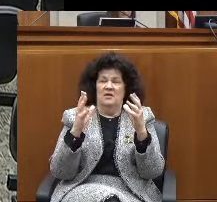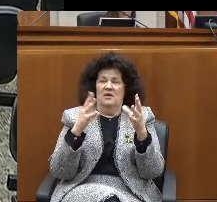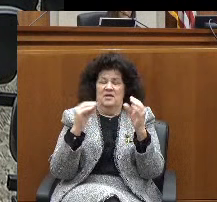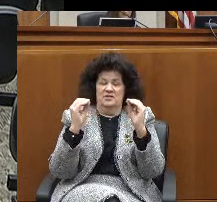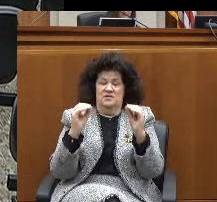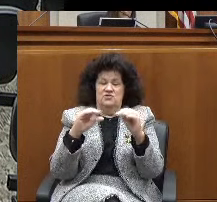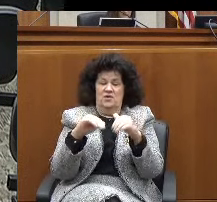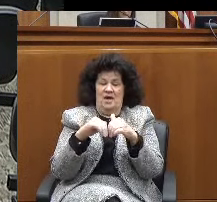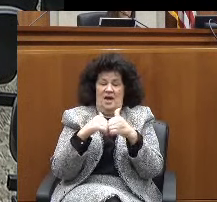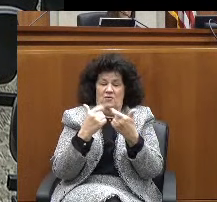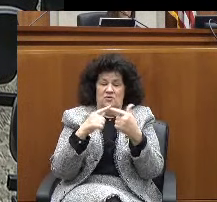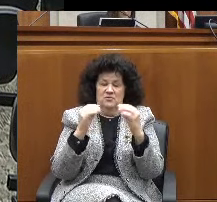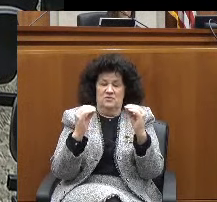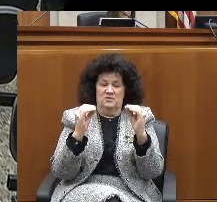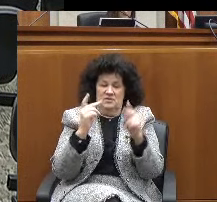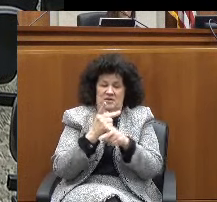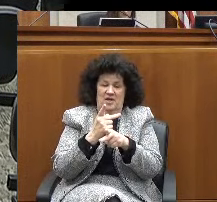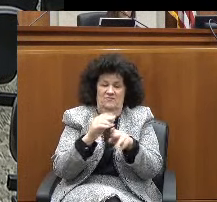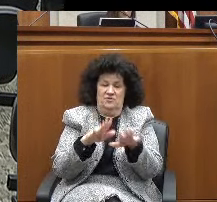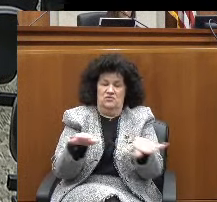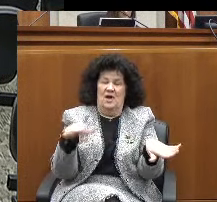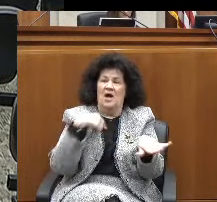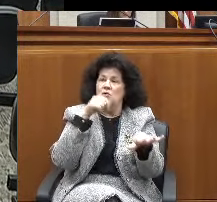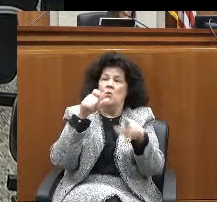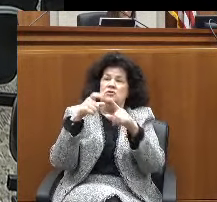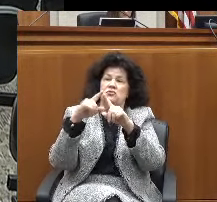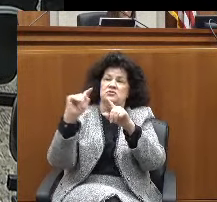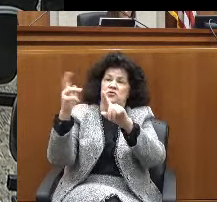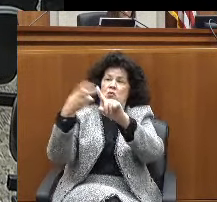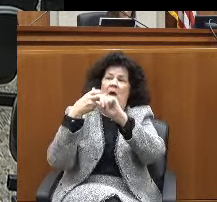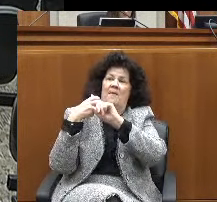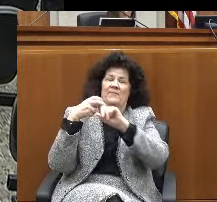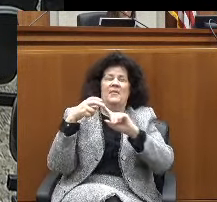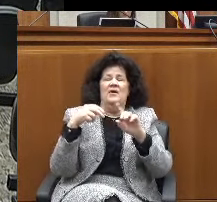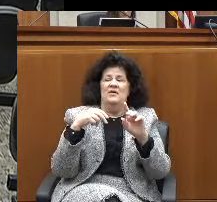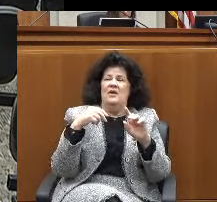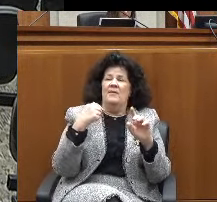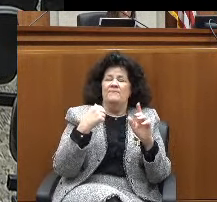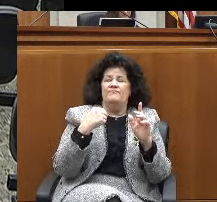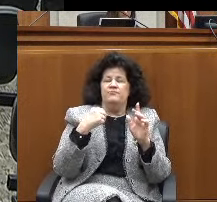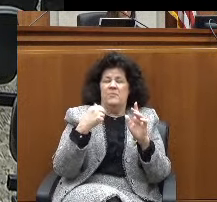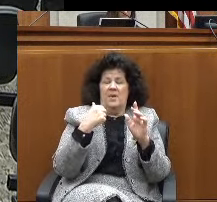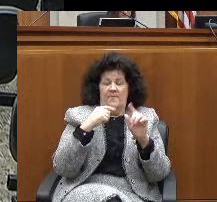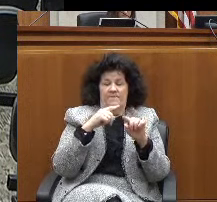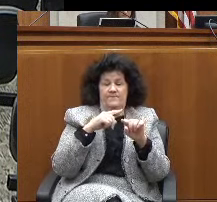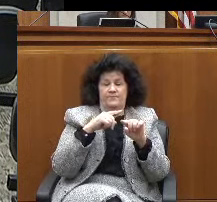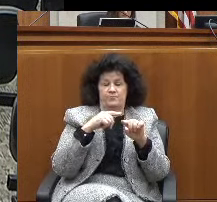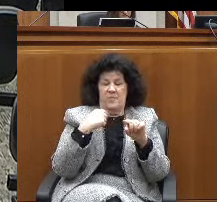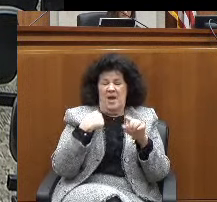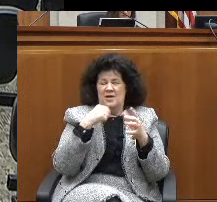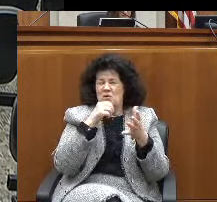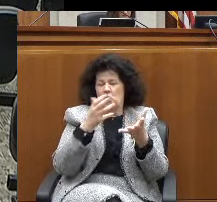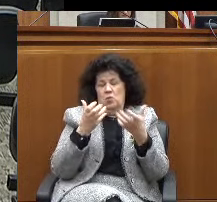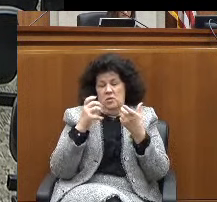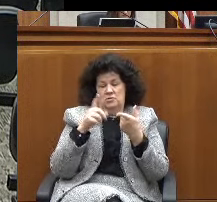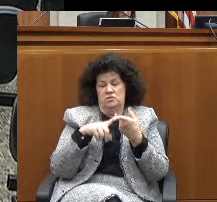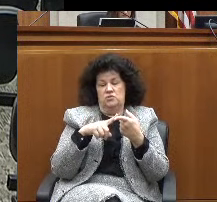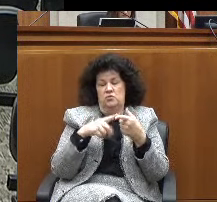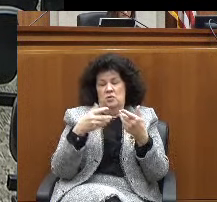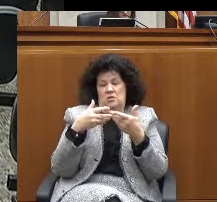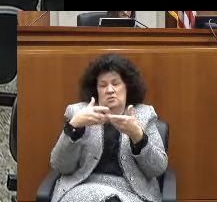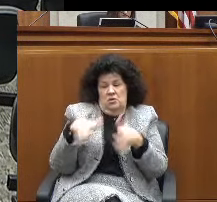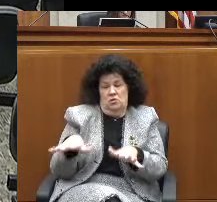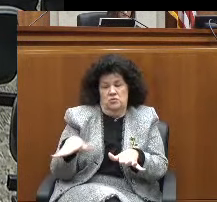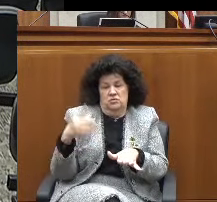our children. I don't want to discourage somebody, have them to go work someplace else for 2 years, and then we lose